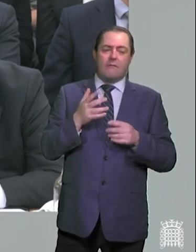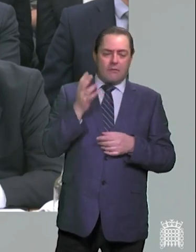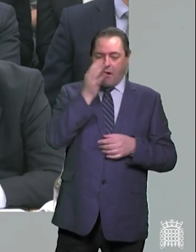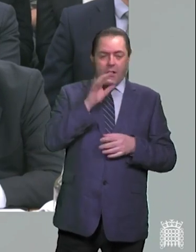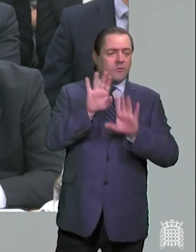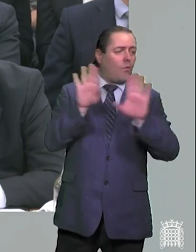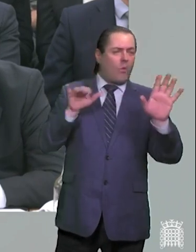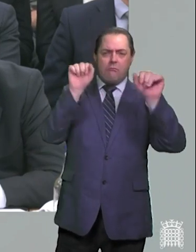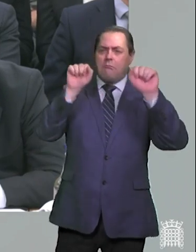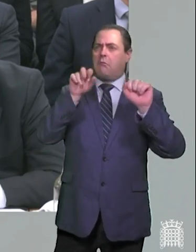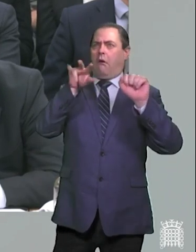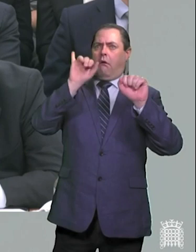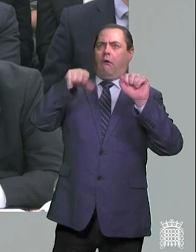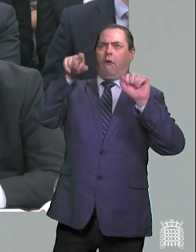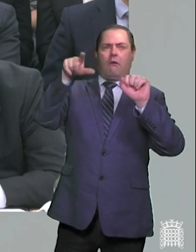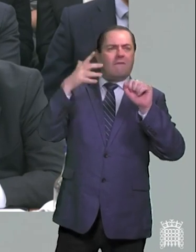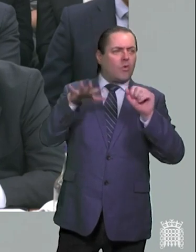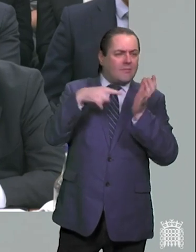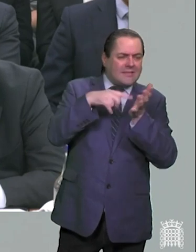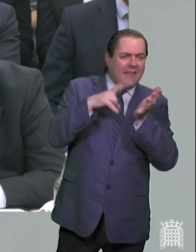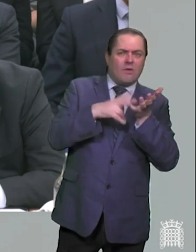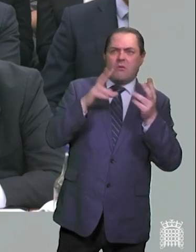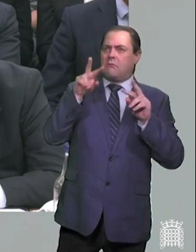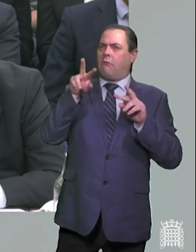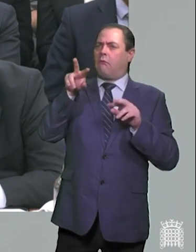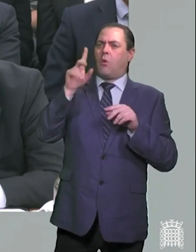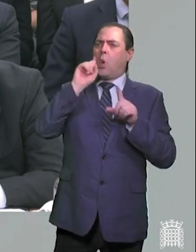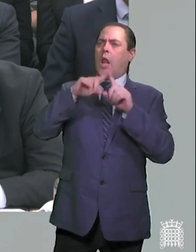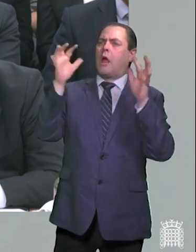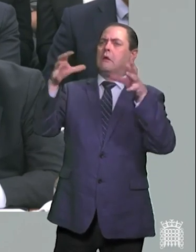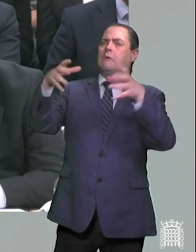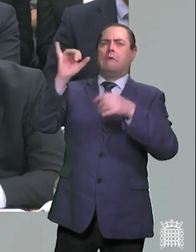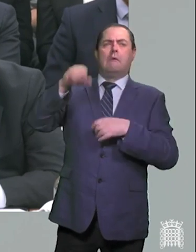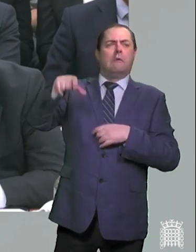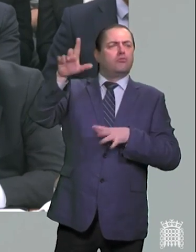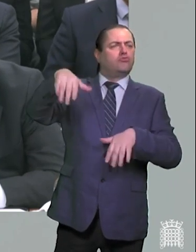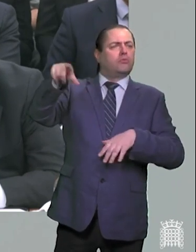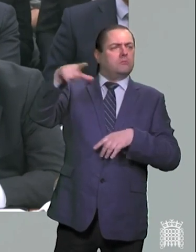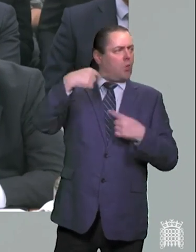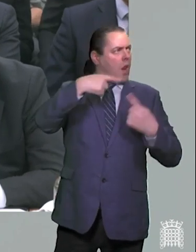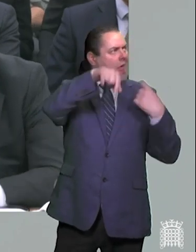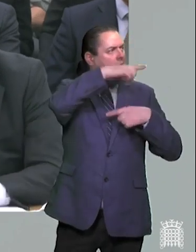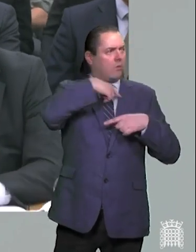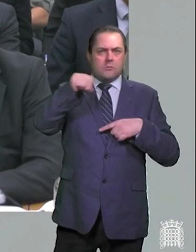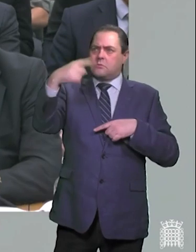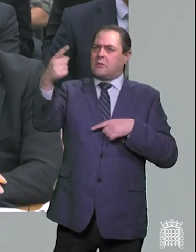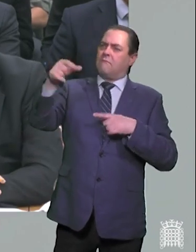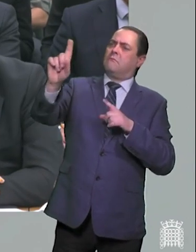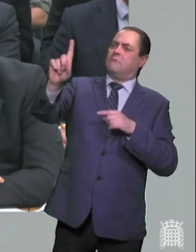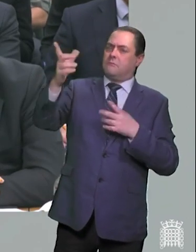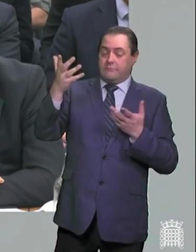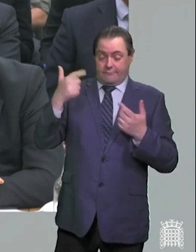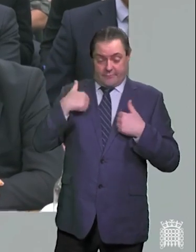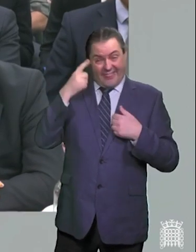from the media room, and thought that we were doing something that other people weren't allowed to do. And I in my